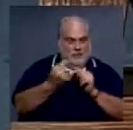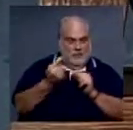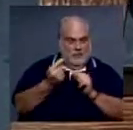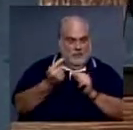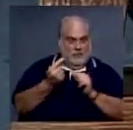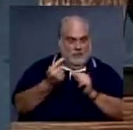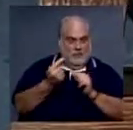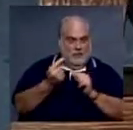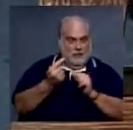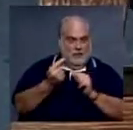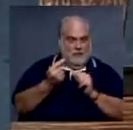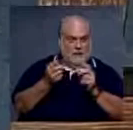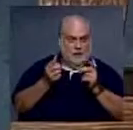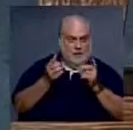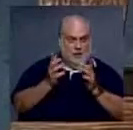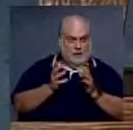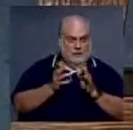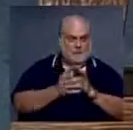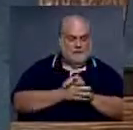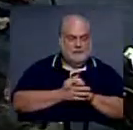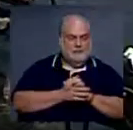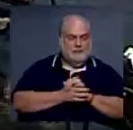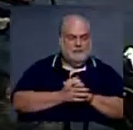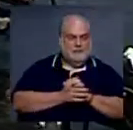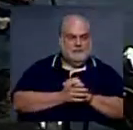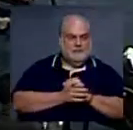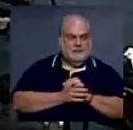well, for all the directors and the mayor, vice mayor.